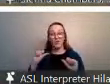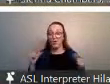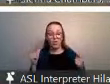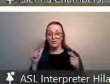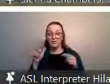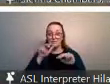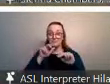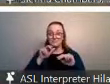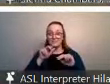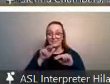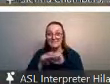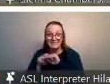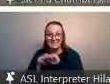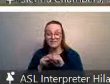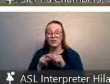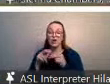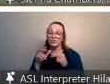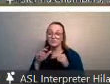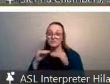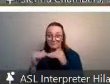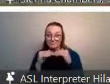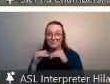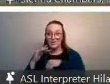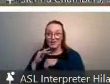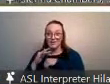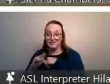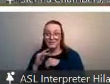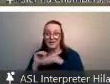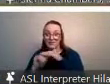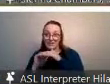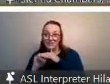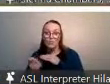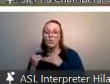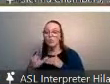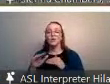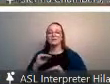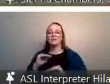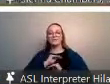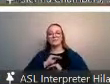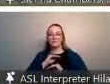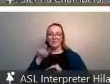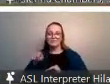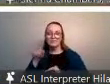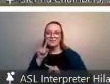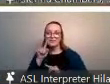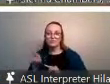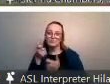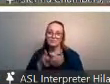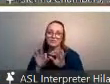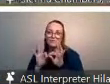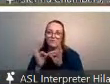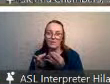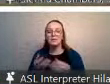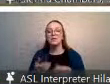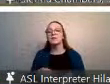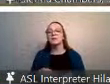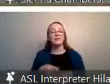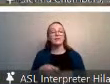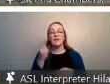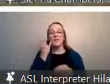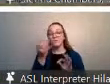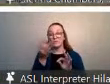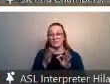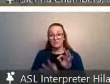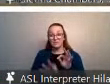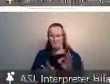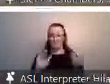meet families' needs or meet the specific needs of all families. In fact, simply comparing supply and demand